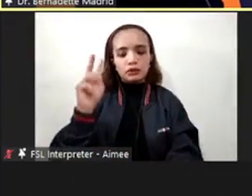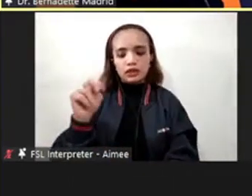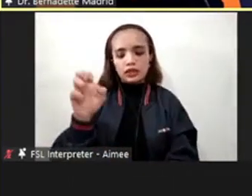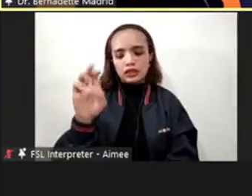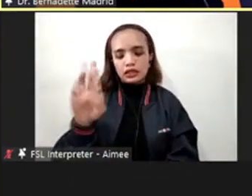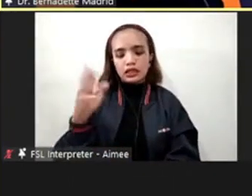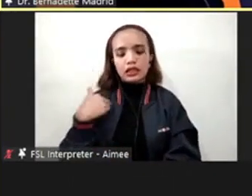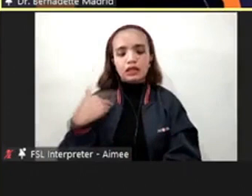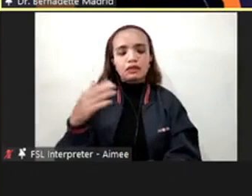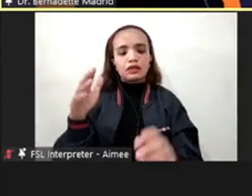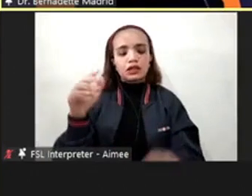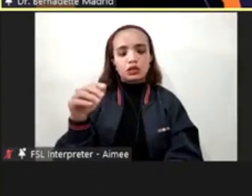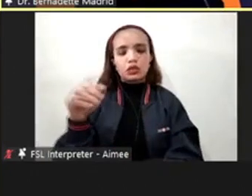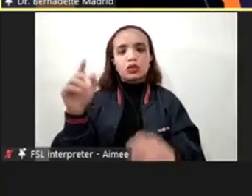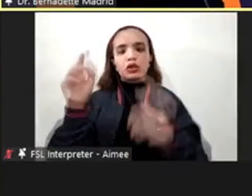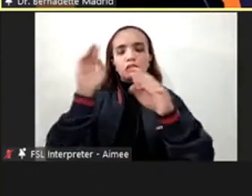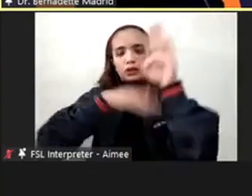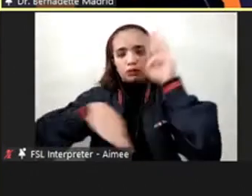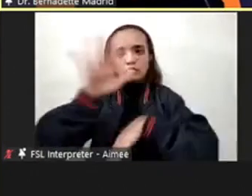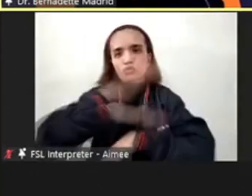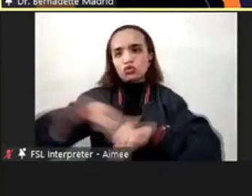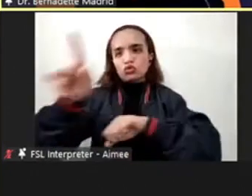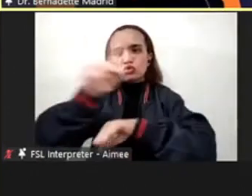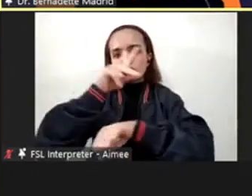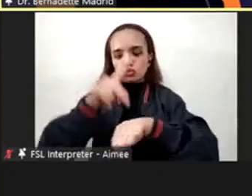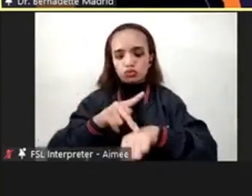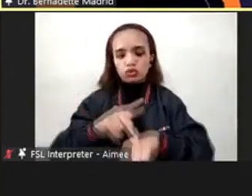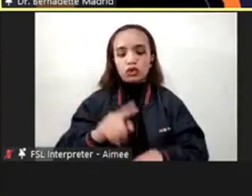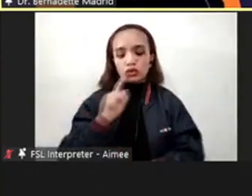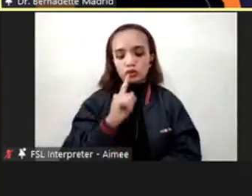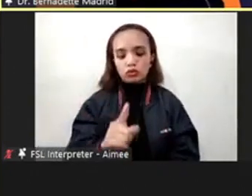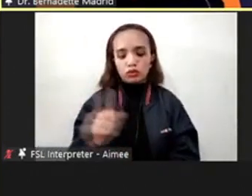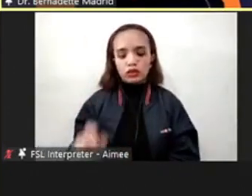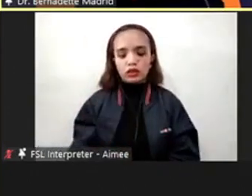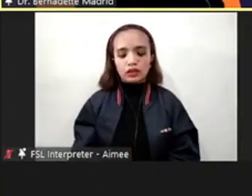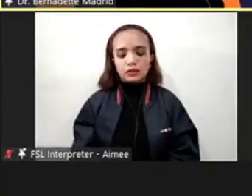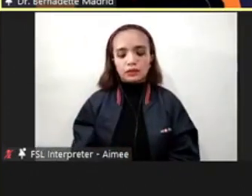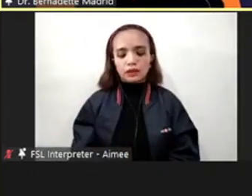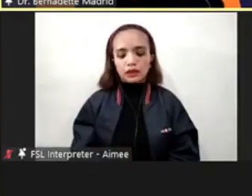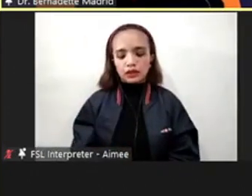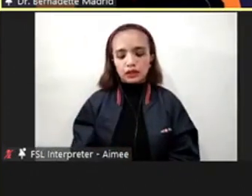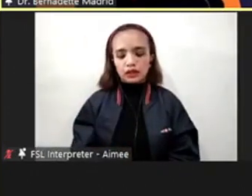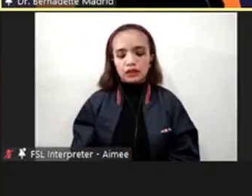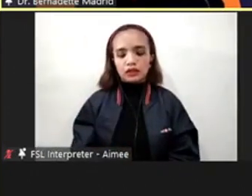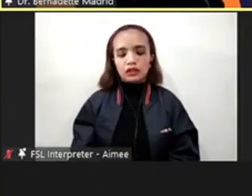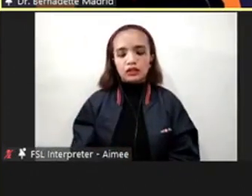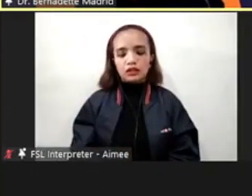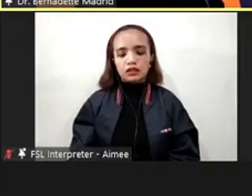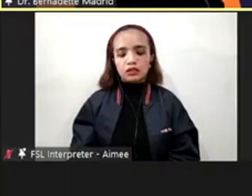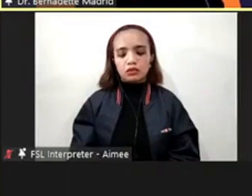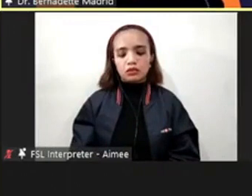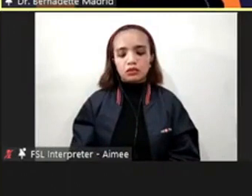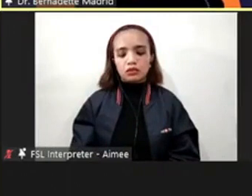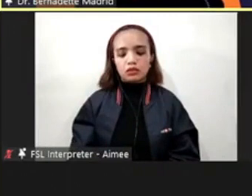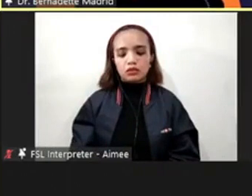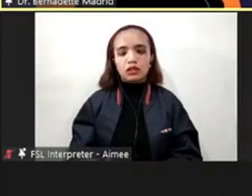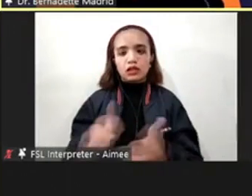whole country. So one of our projects was really to develop child helplines in